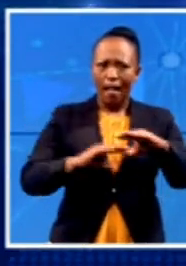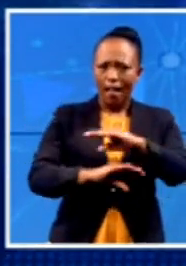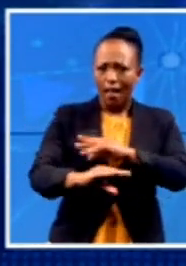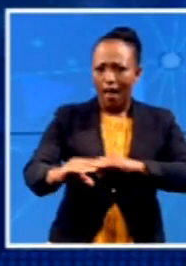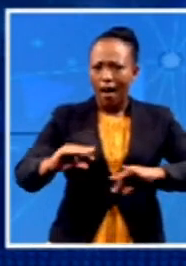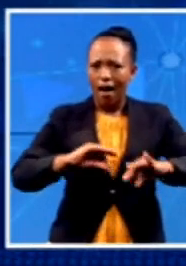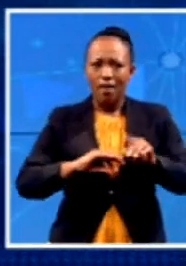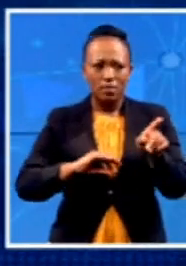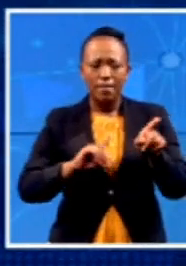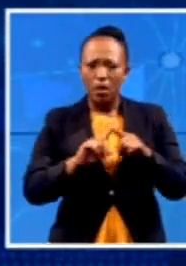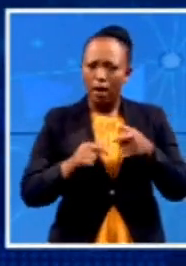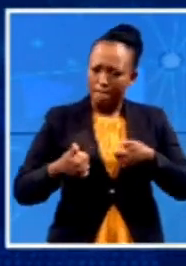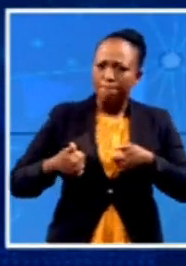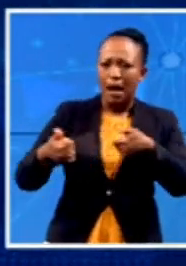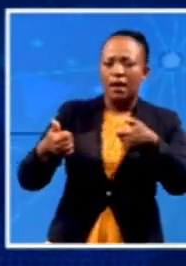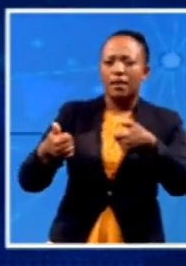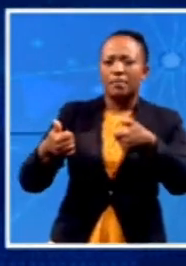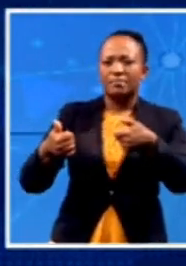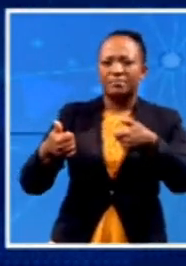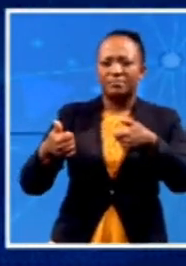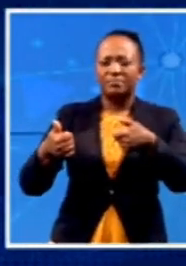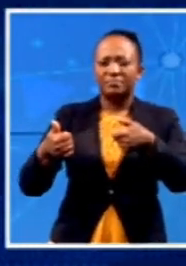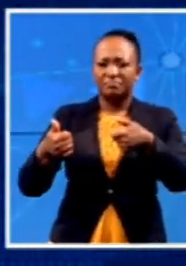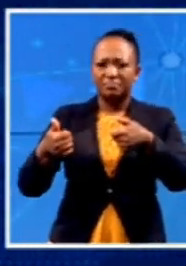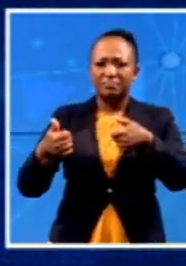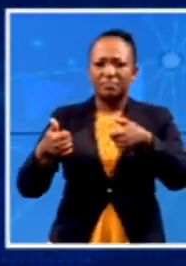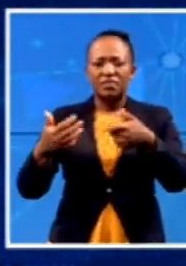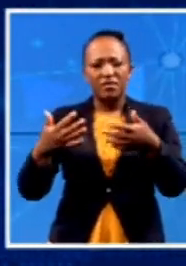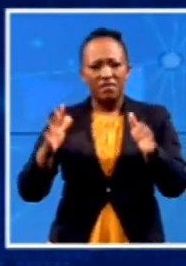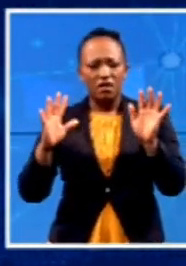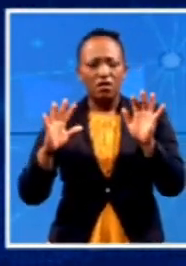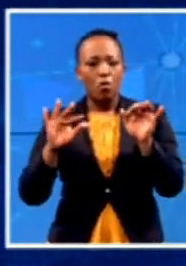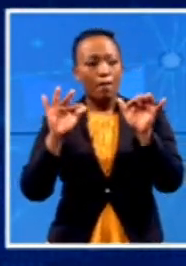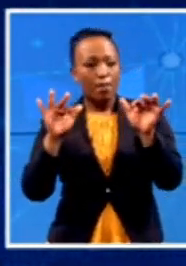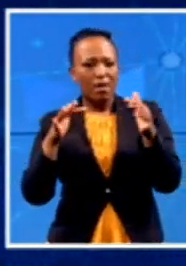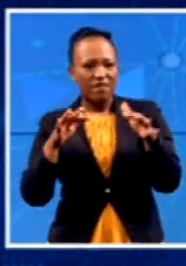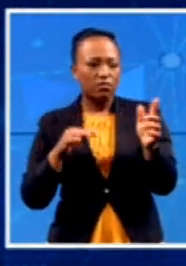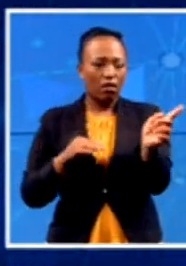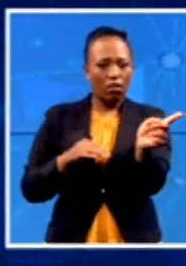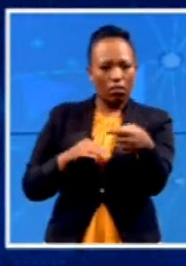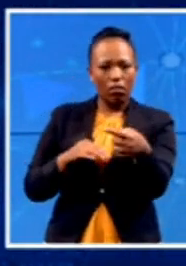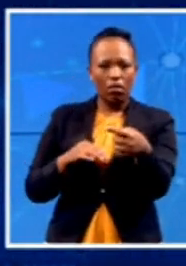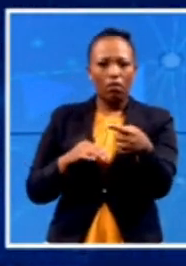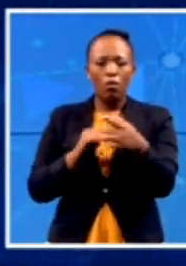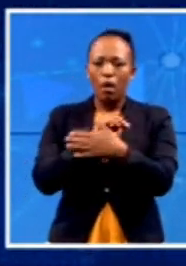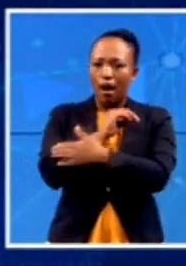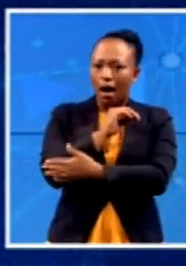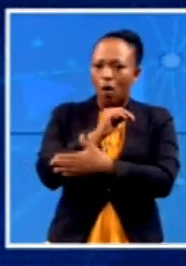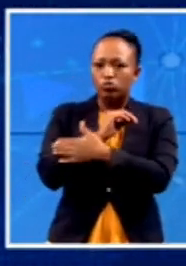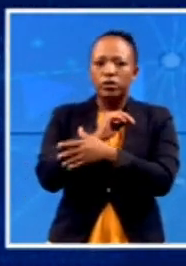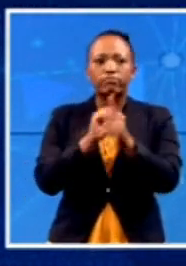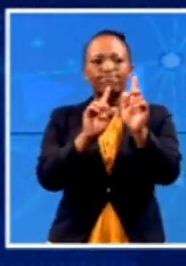I think they had their own people which they sent to different countries in the world to try to